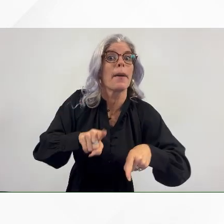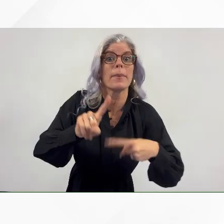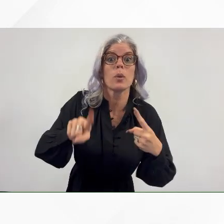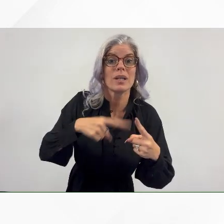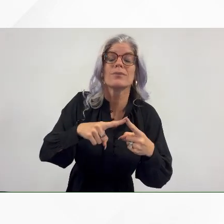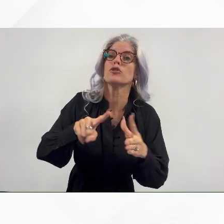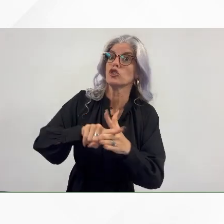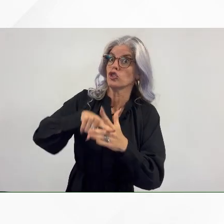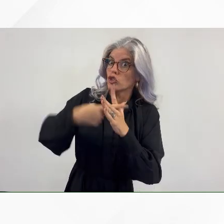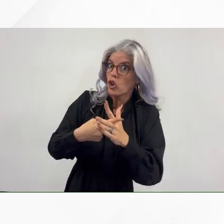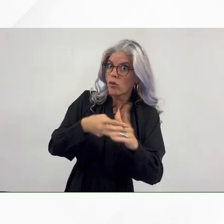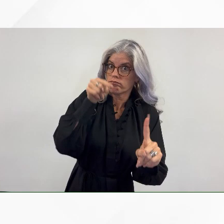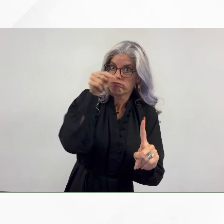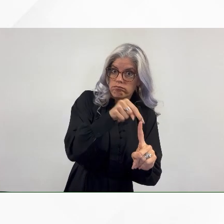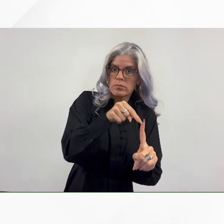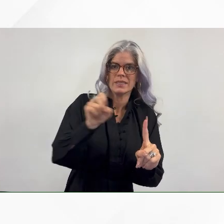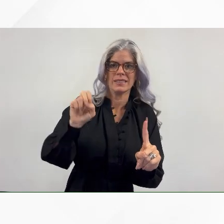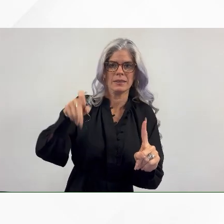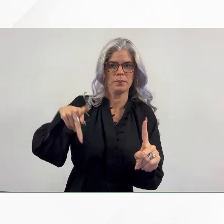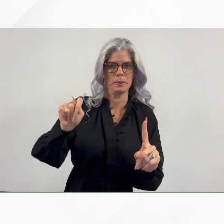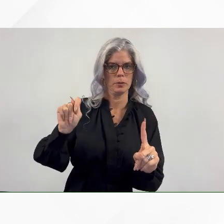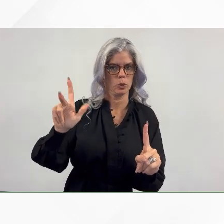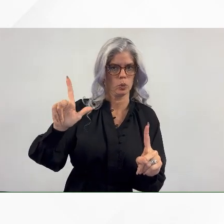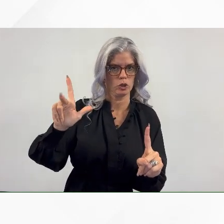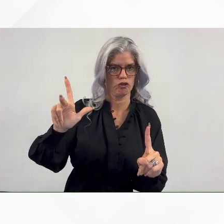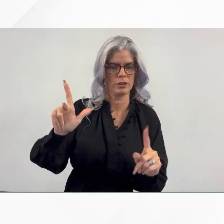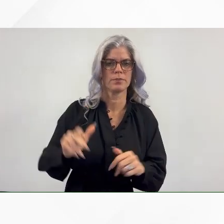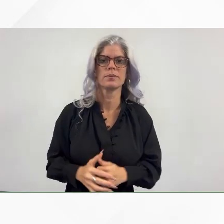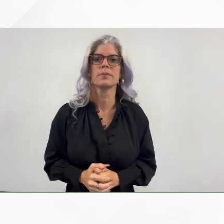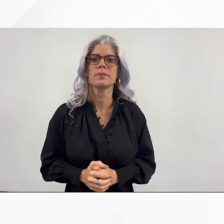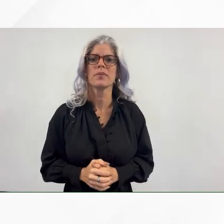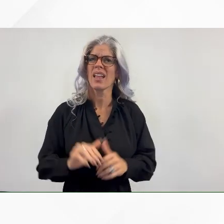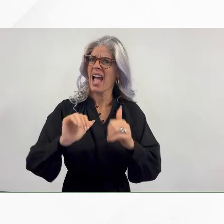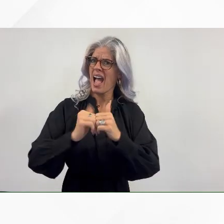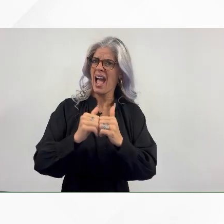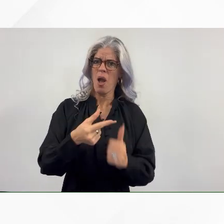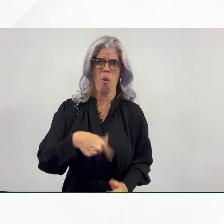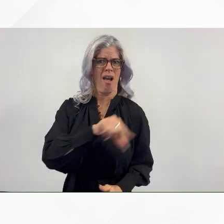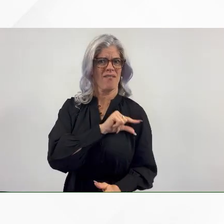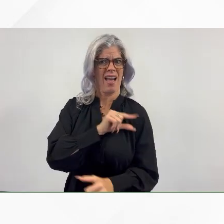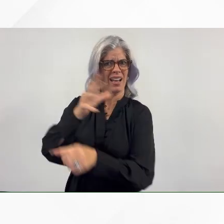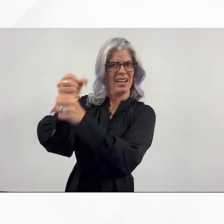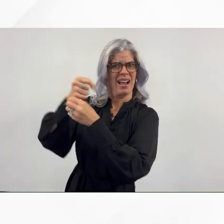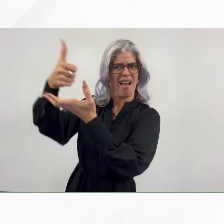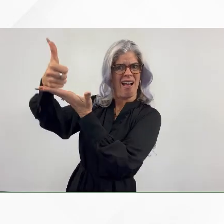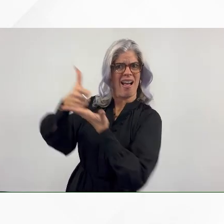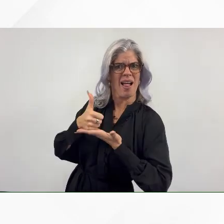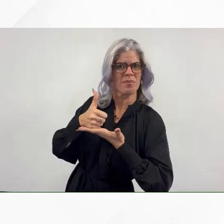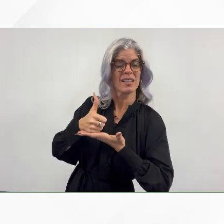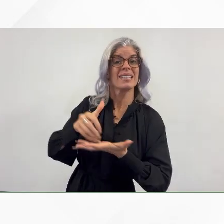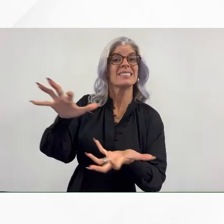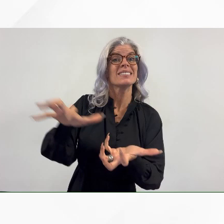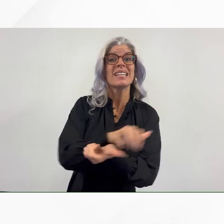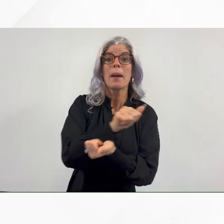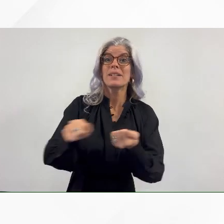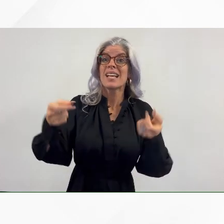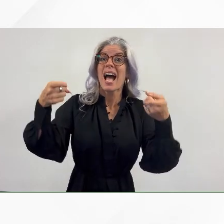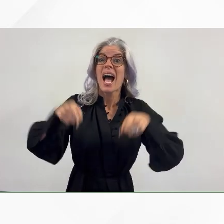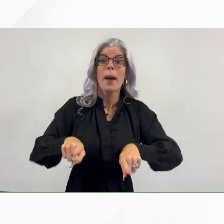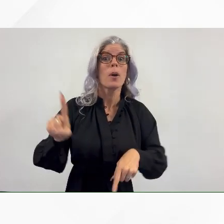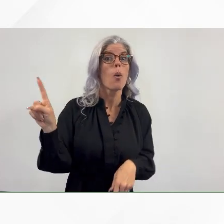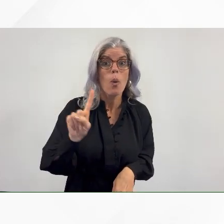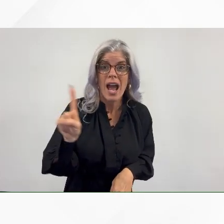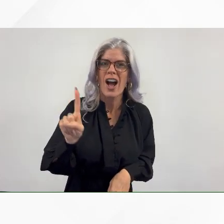further damage assessments. You can stay up to date on if and when your county is declared eligible by checking FEMA.gov.